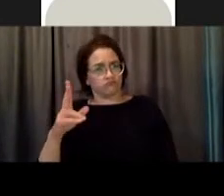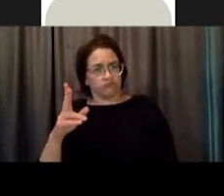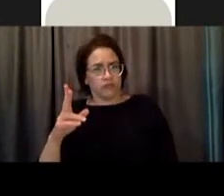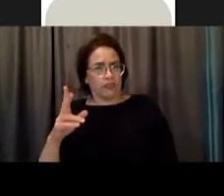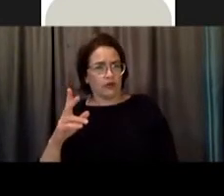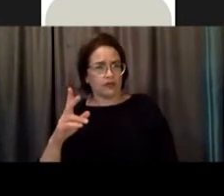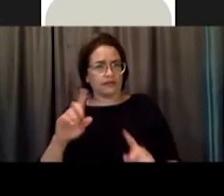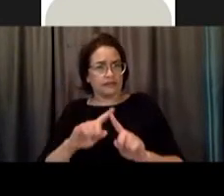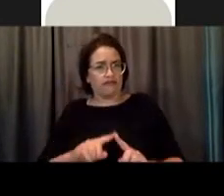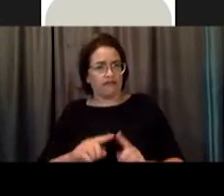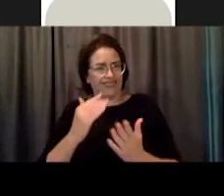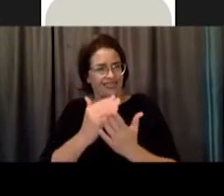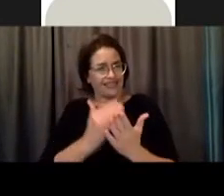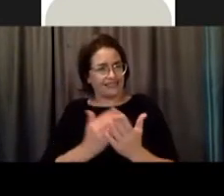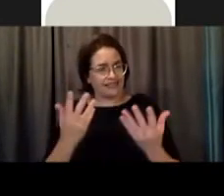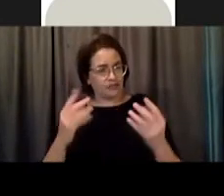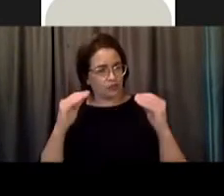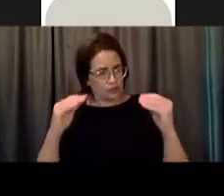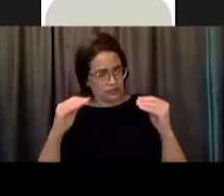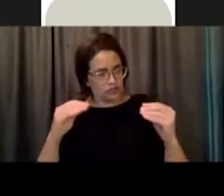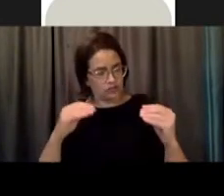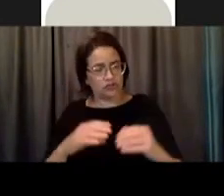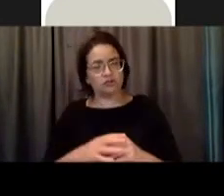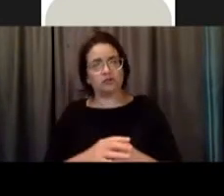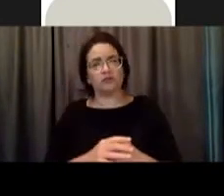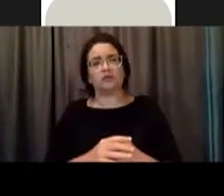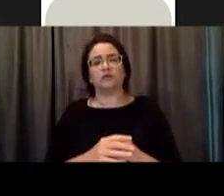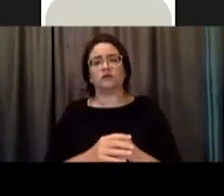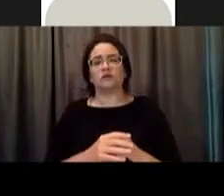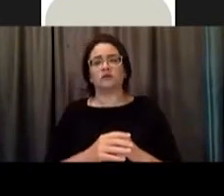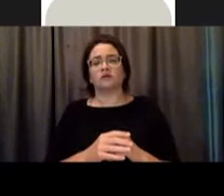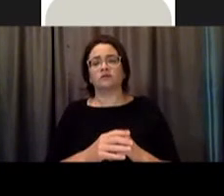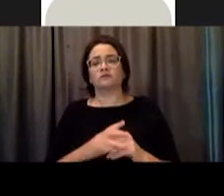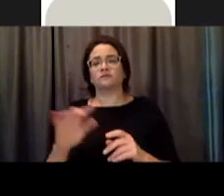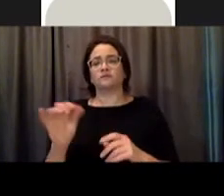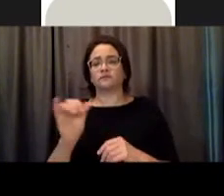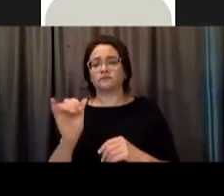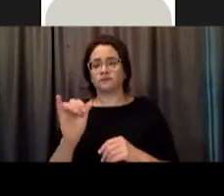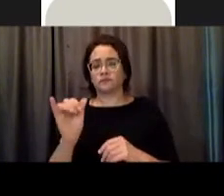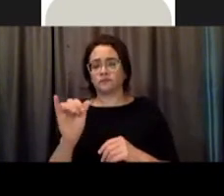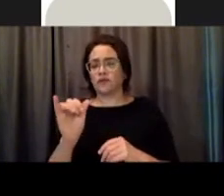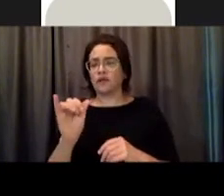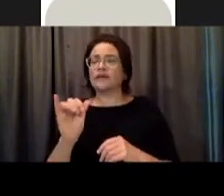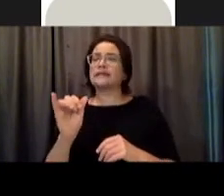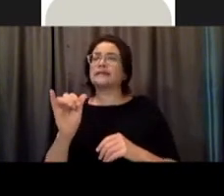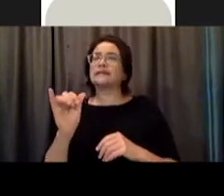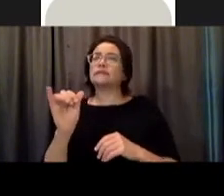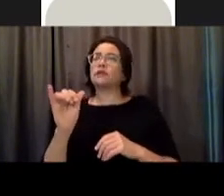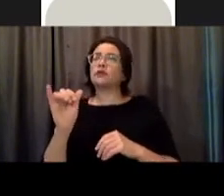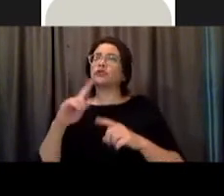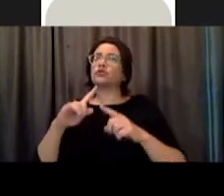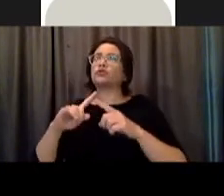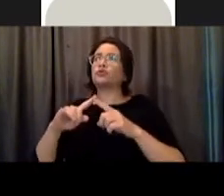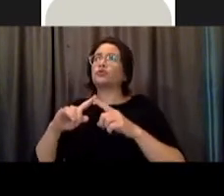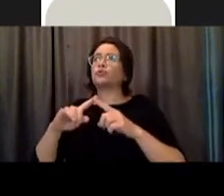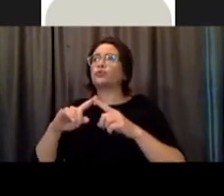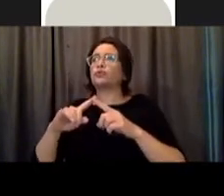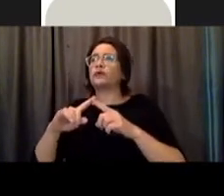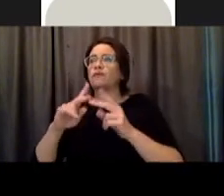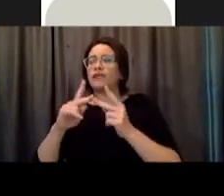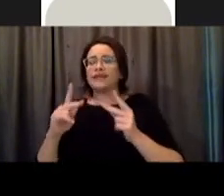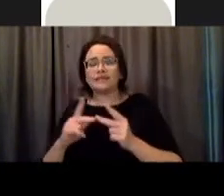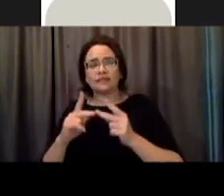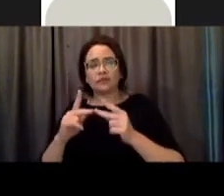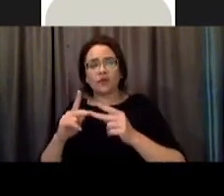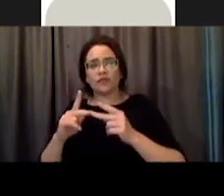such as lessons about the renaming of places with Native American names, why it's so important in other